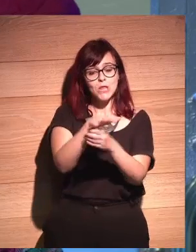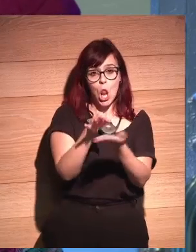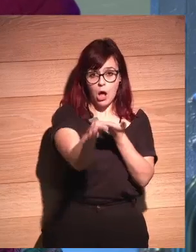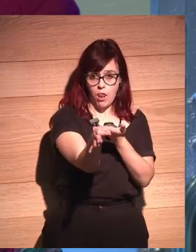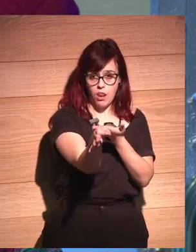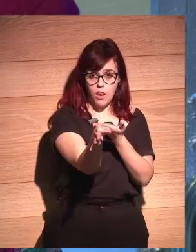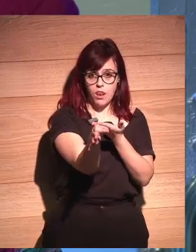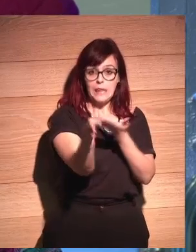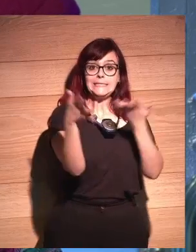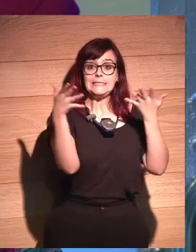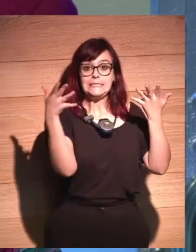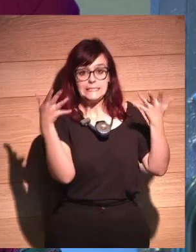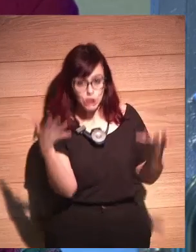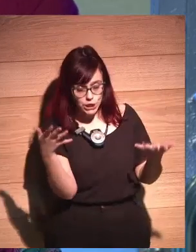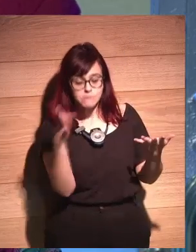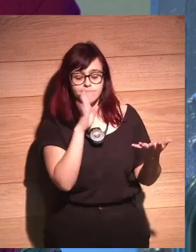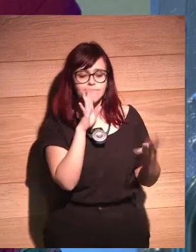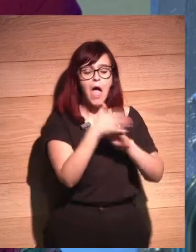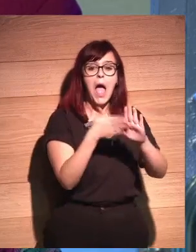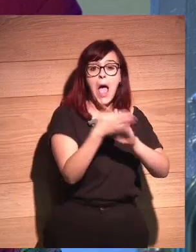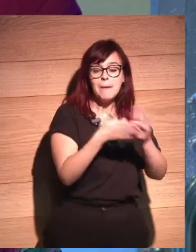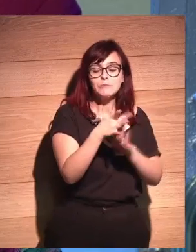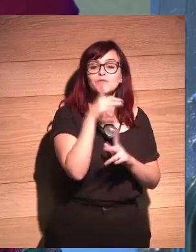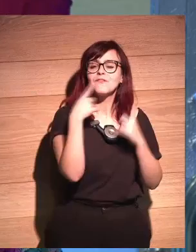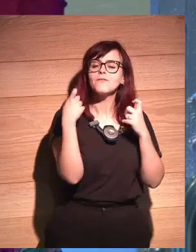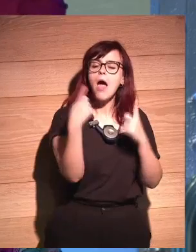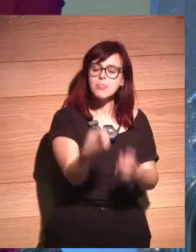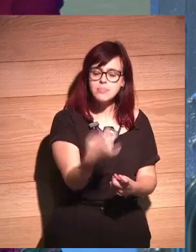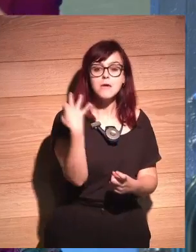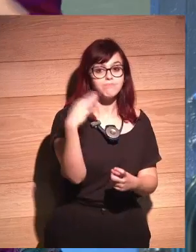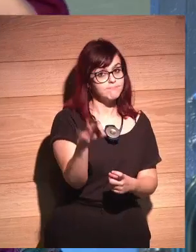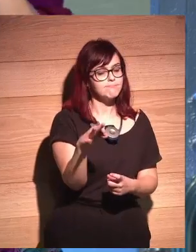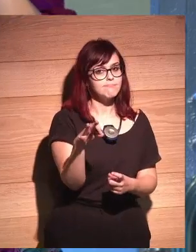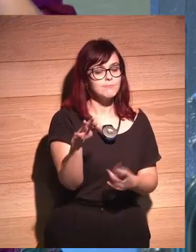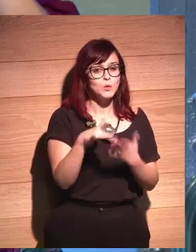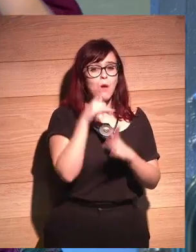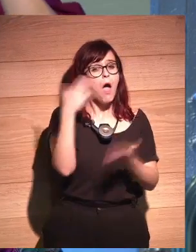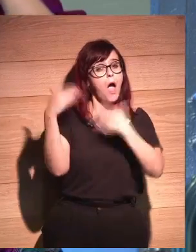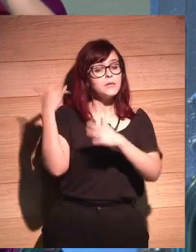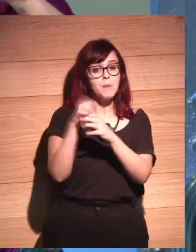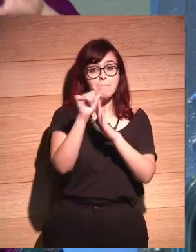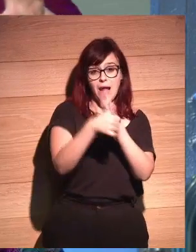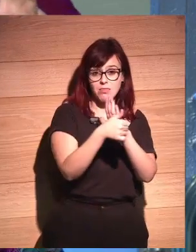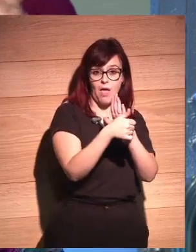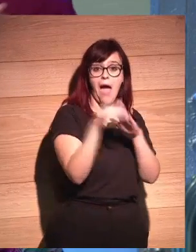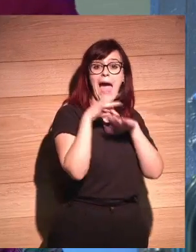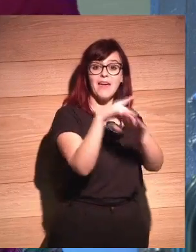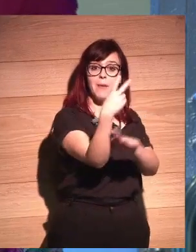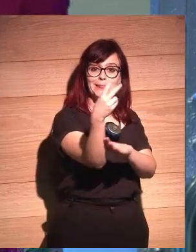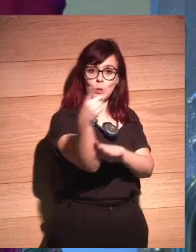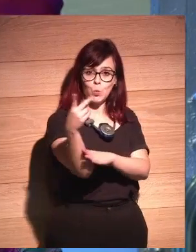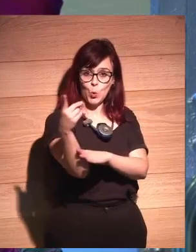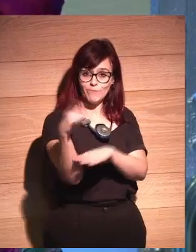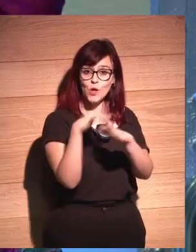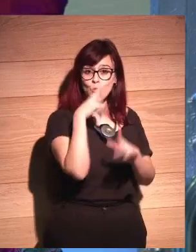guide to be able to assess policies locally. And when we did this assessment, we